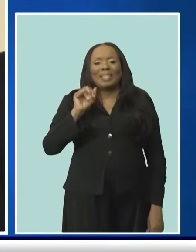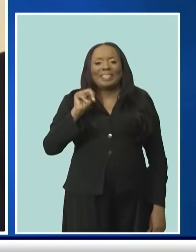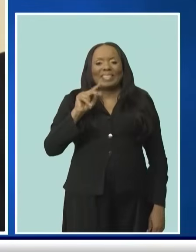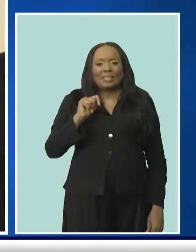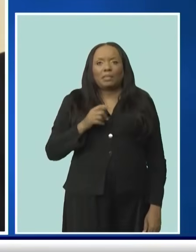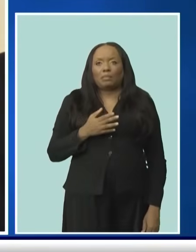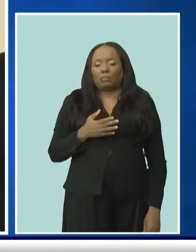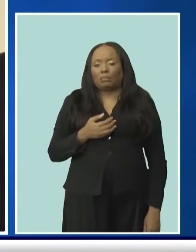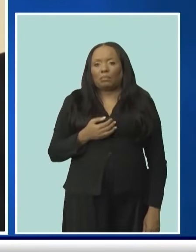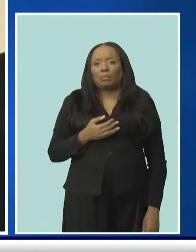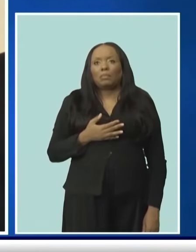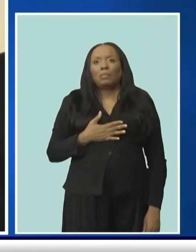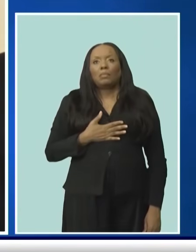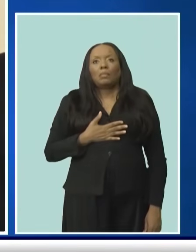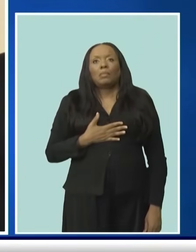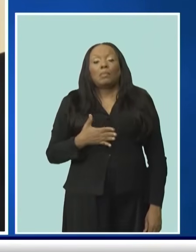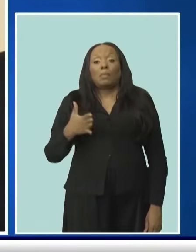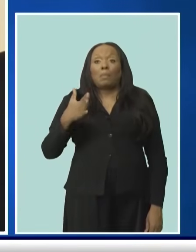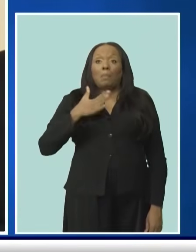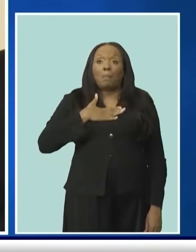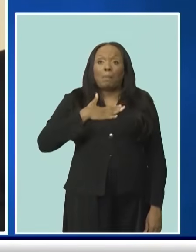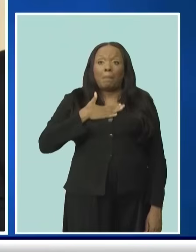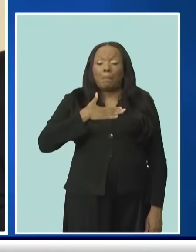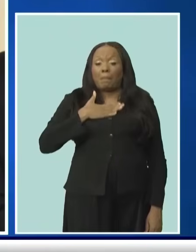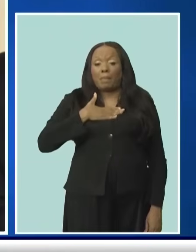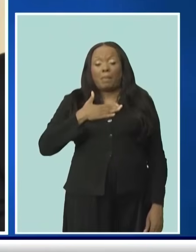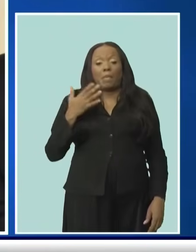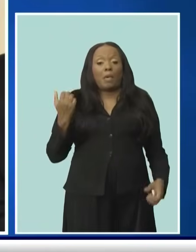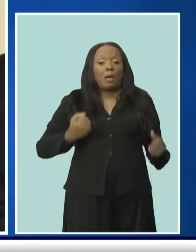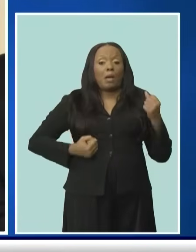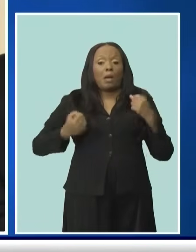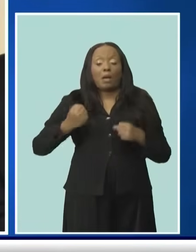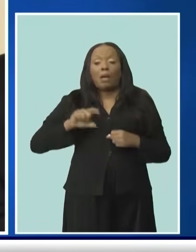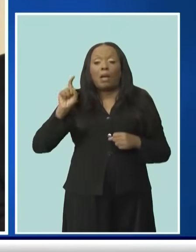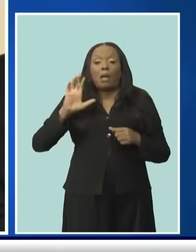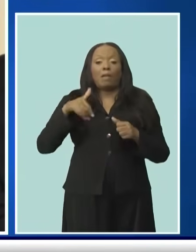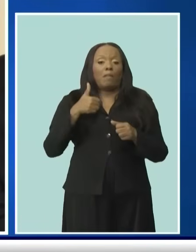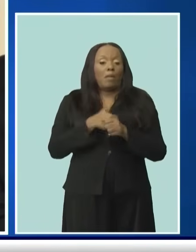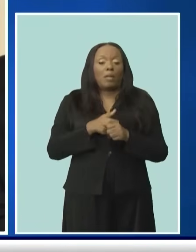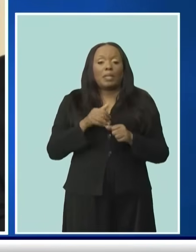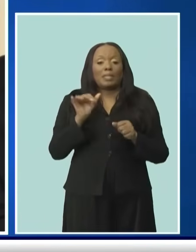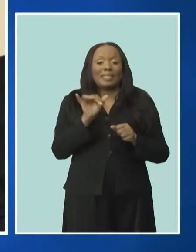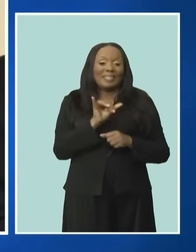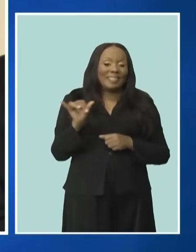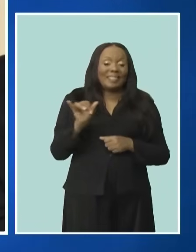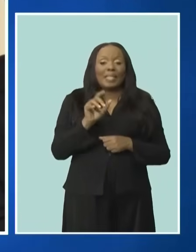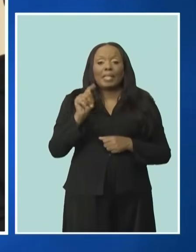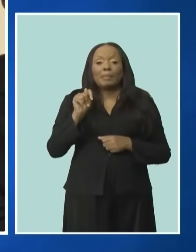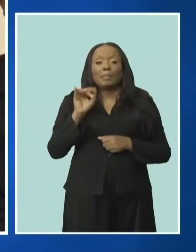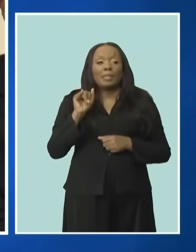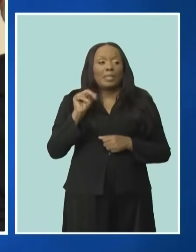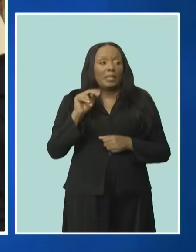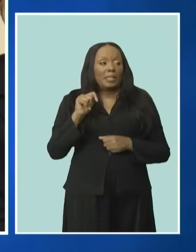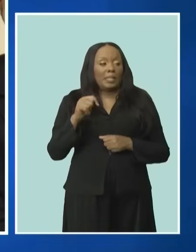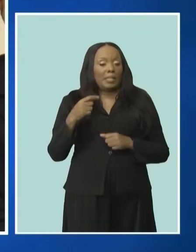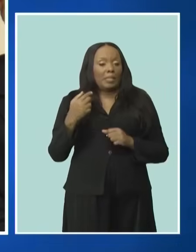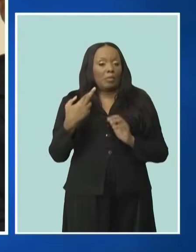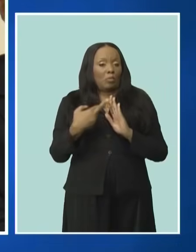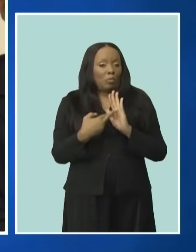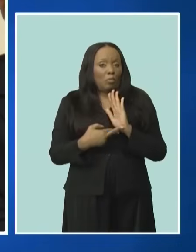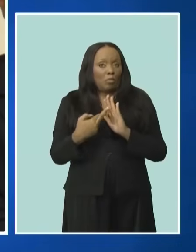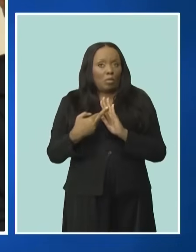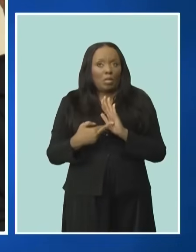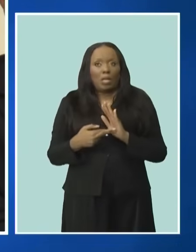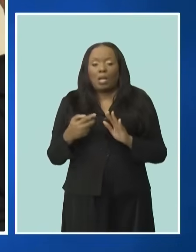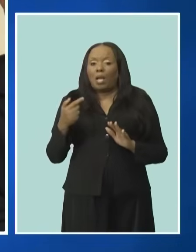will have and be subject to the same tint regulations as anybody. So I don't want any exemption for